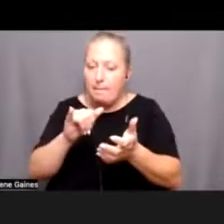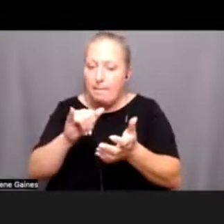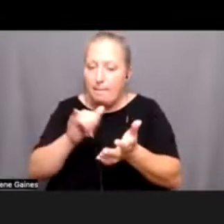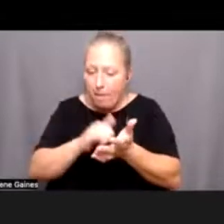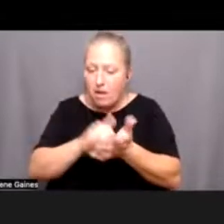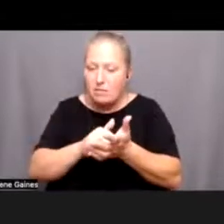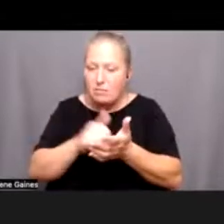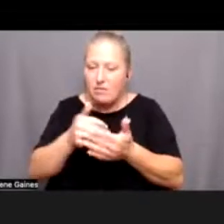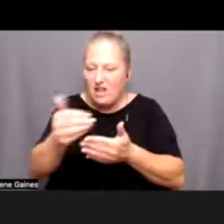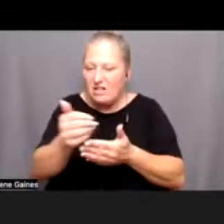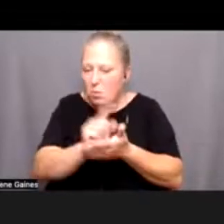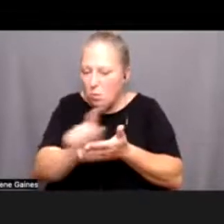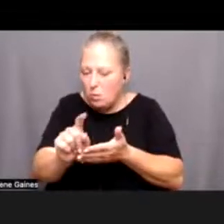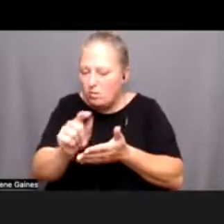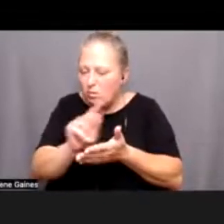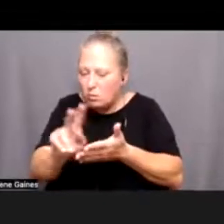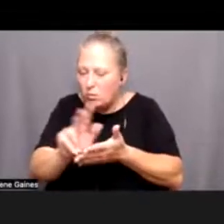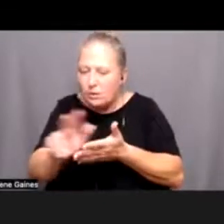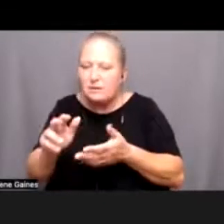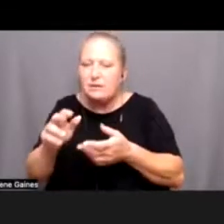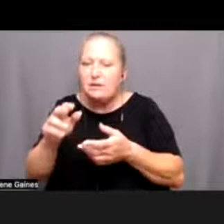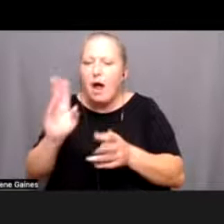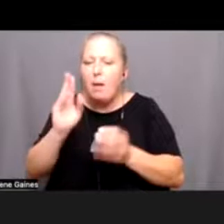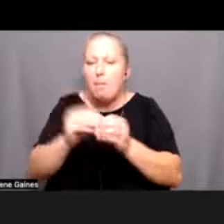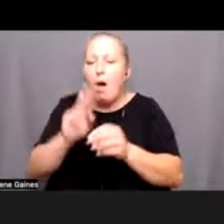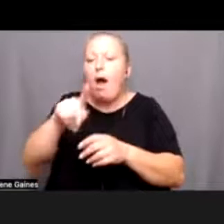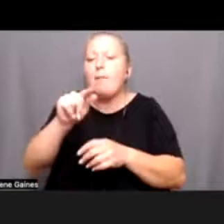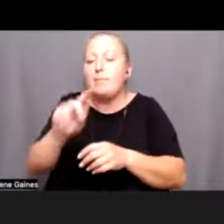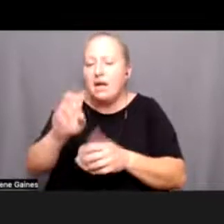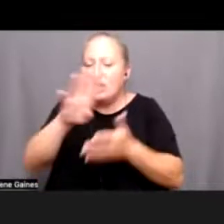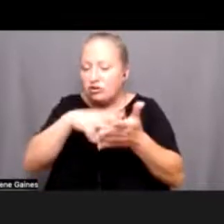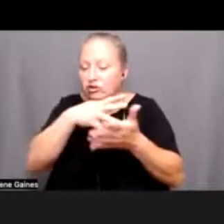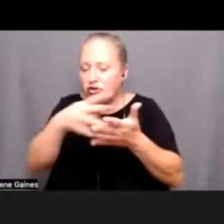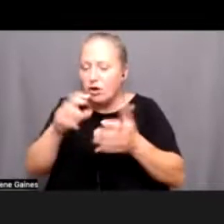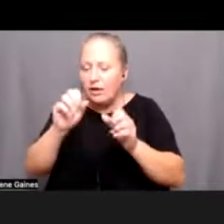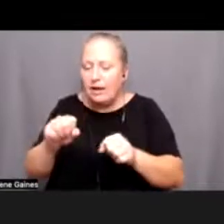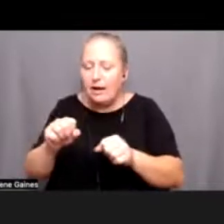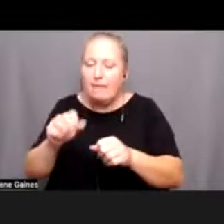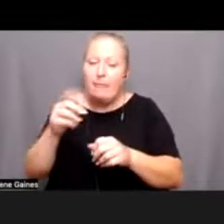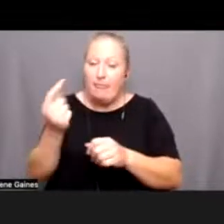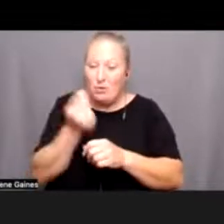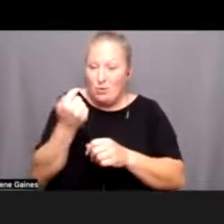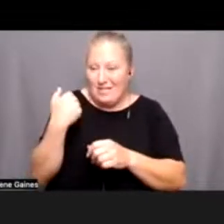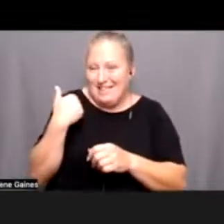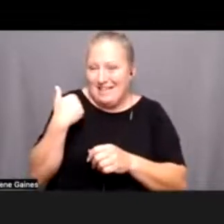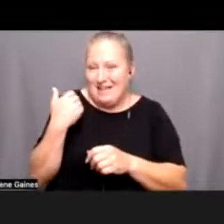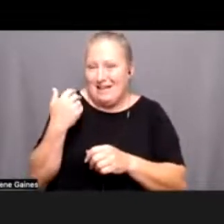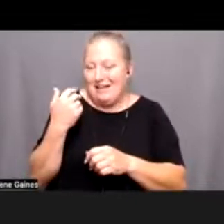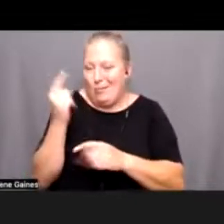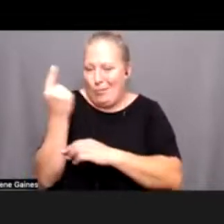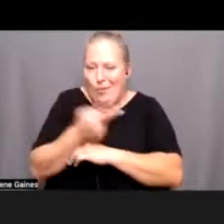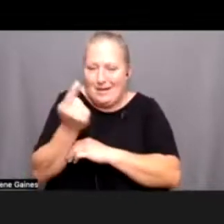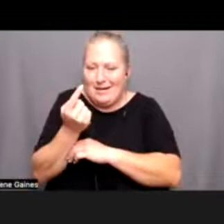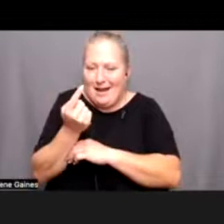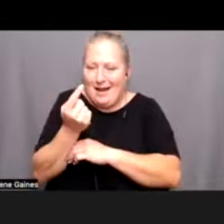of weeks to return with a much more updated chart. Again, we had it on Tuesday, so we really only had a day to